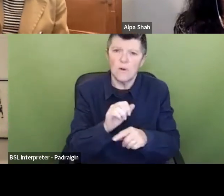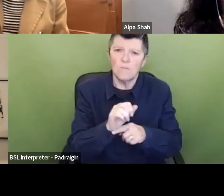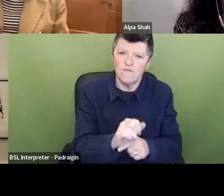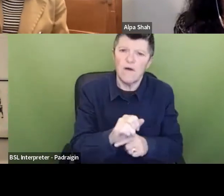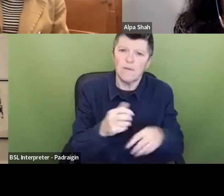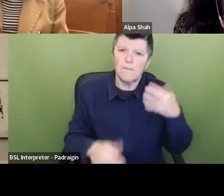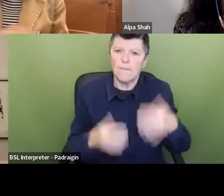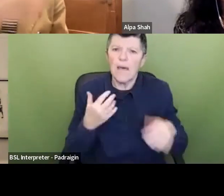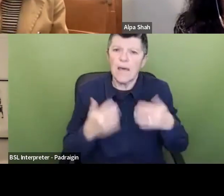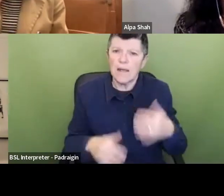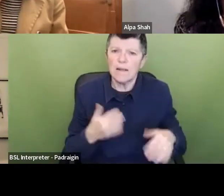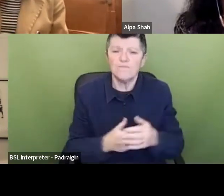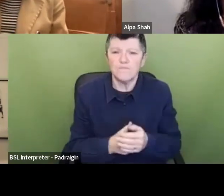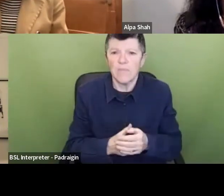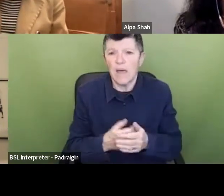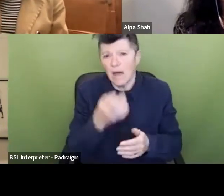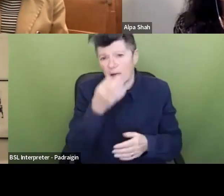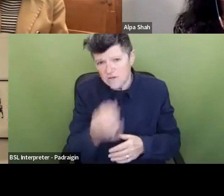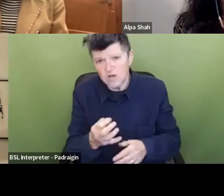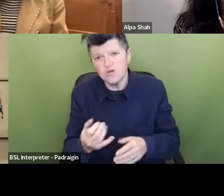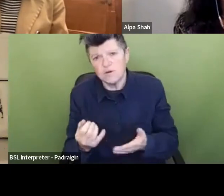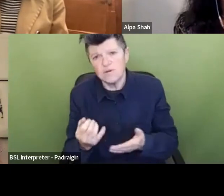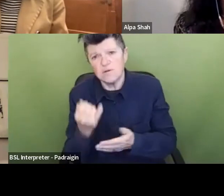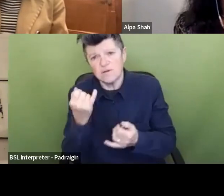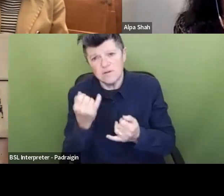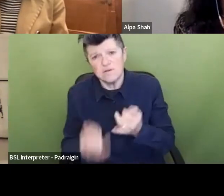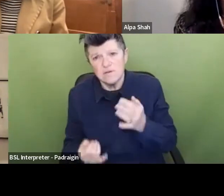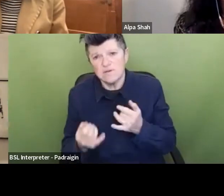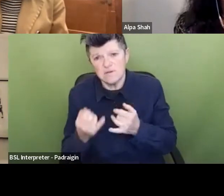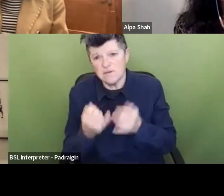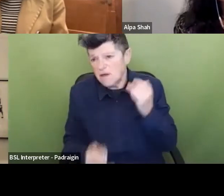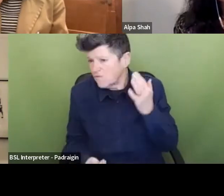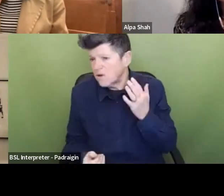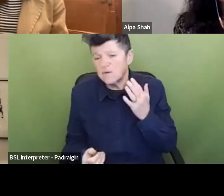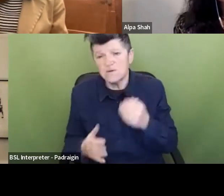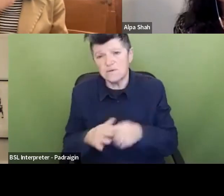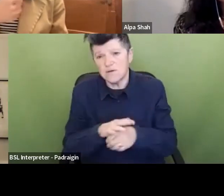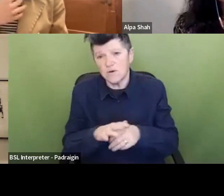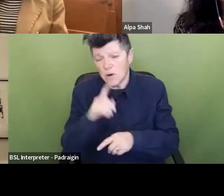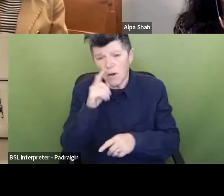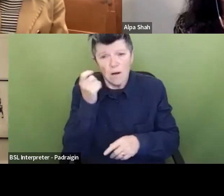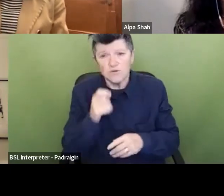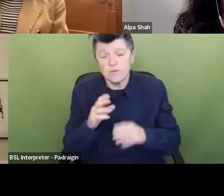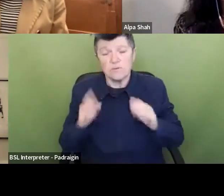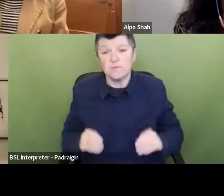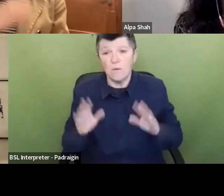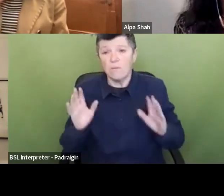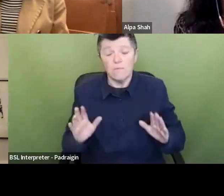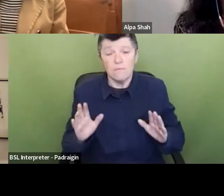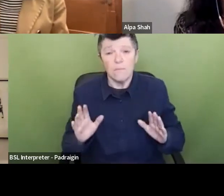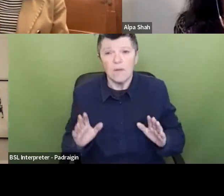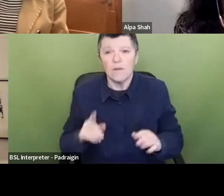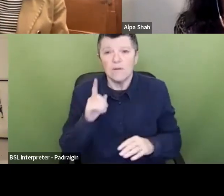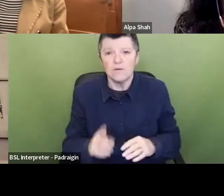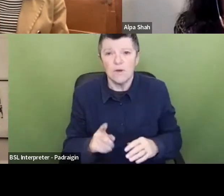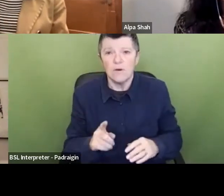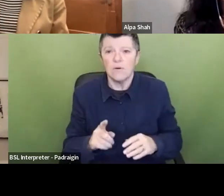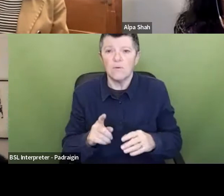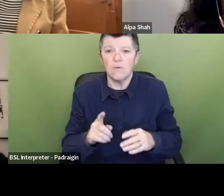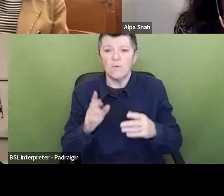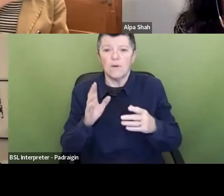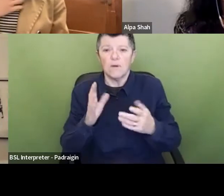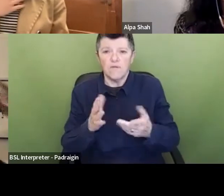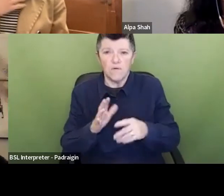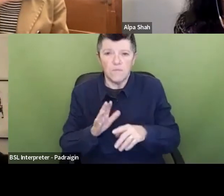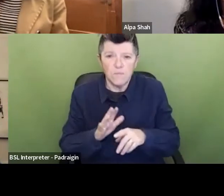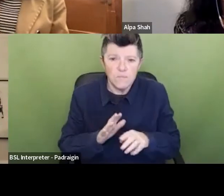Addiction is a serious condition that you can't just stop ultimately. So the idea that pushing these people out and away